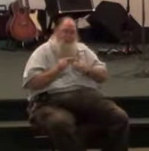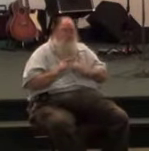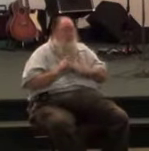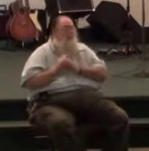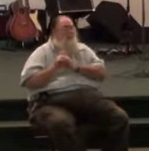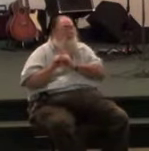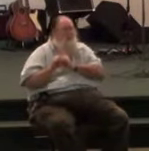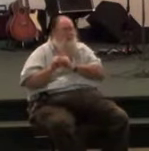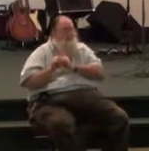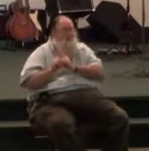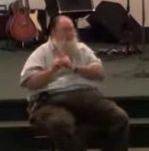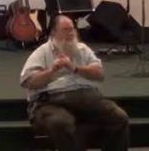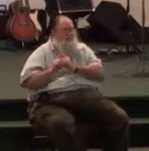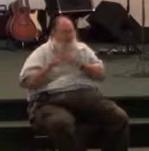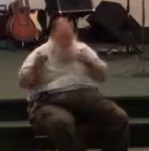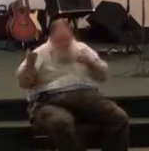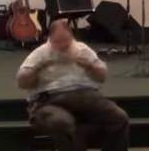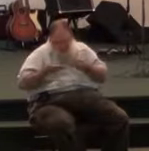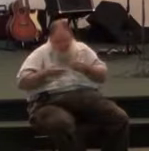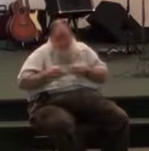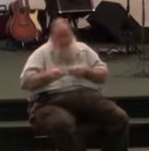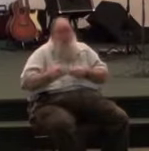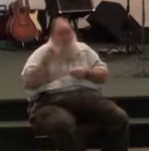and introduced him and said, this guy's real.